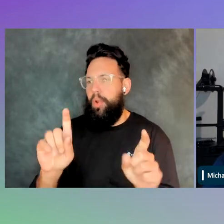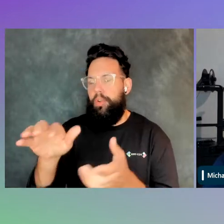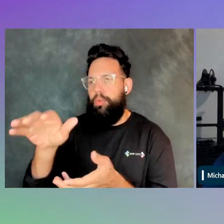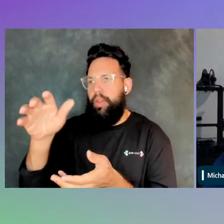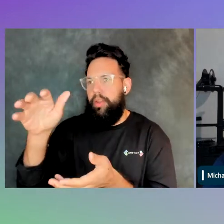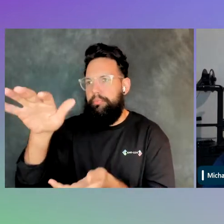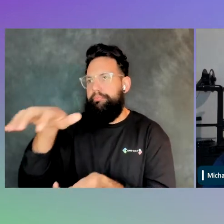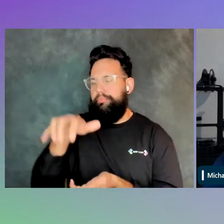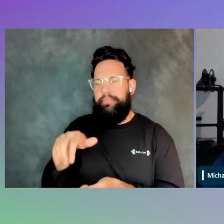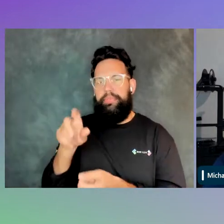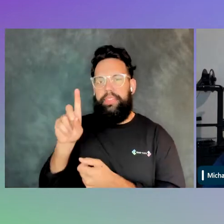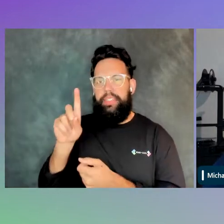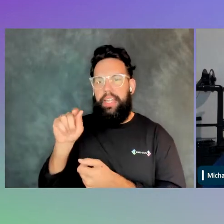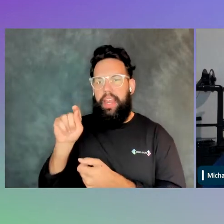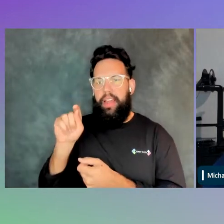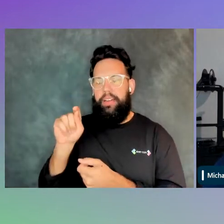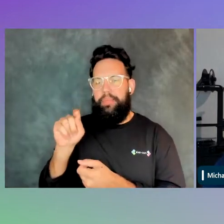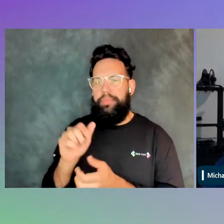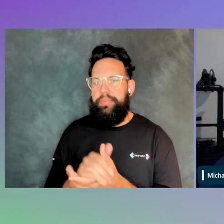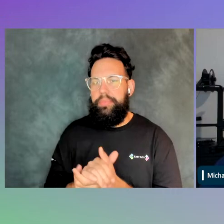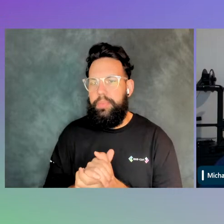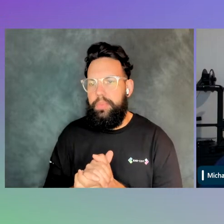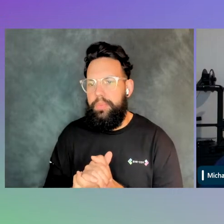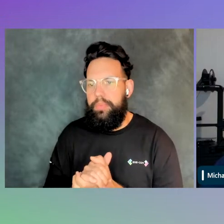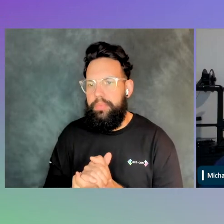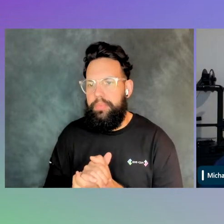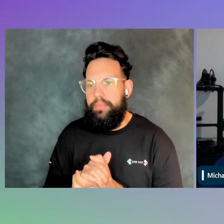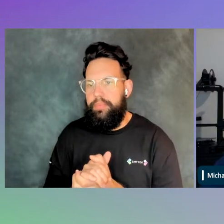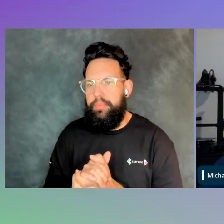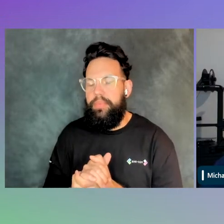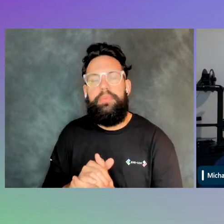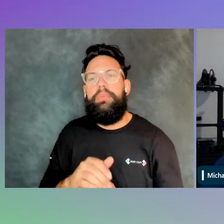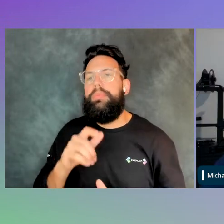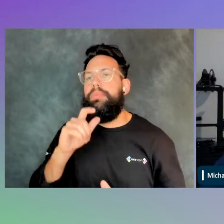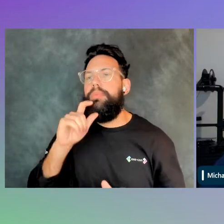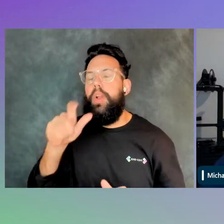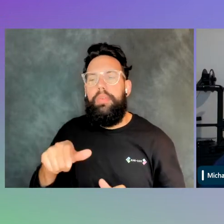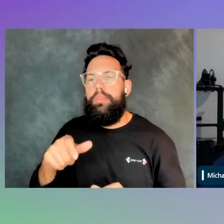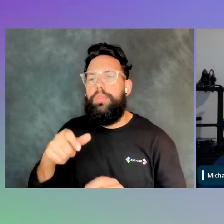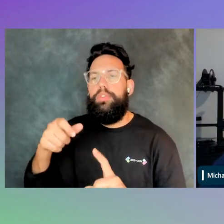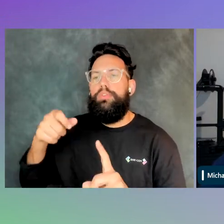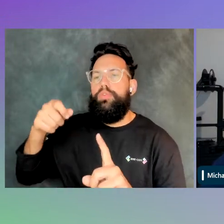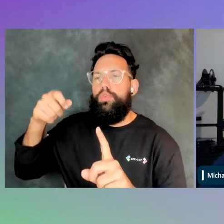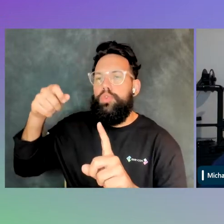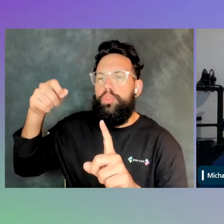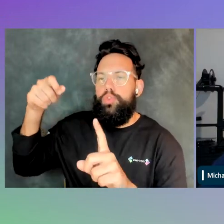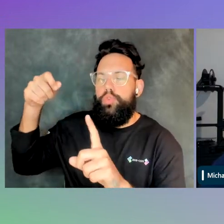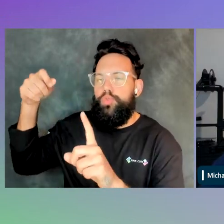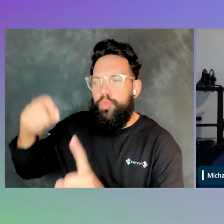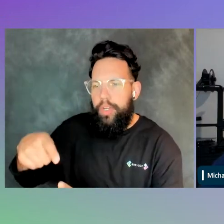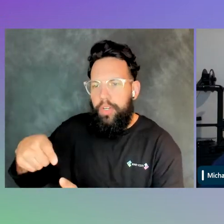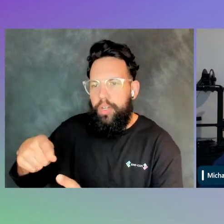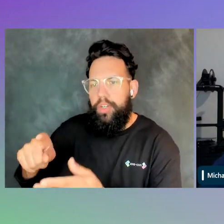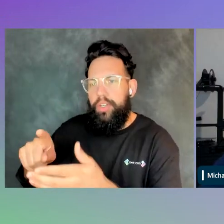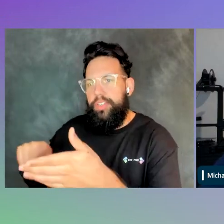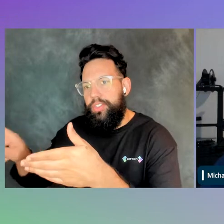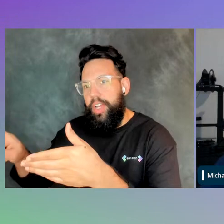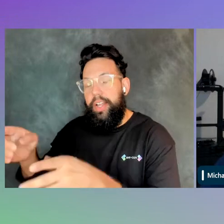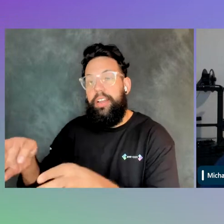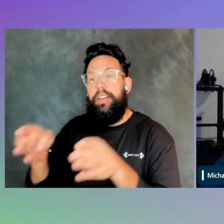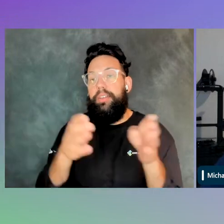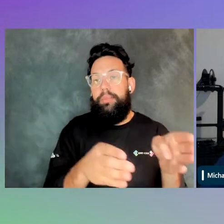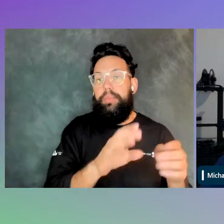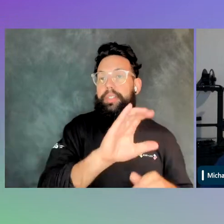forwards. It is not the point of triggering the check, unlike with the Cypress X, where you have a command for triggering